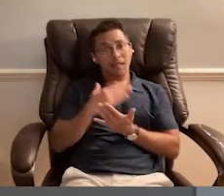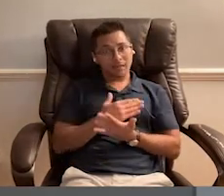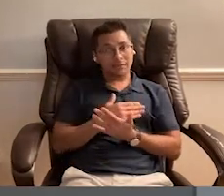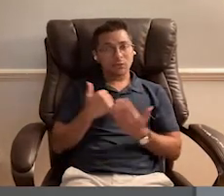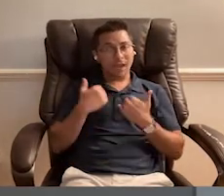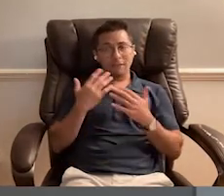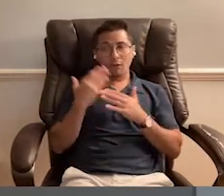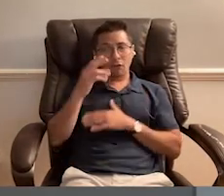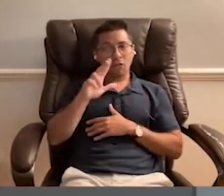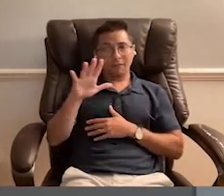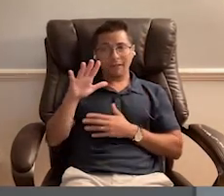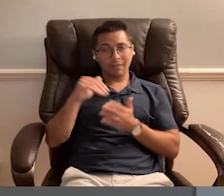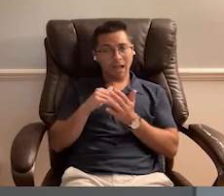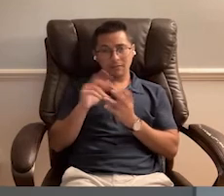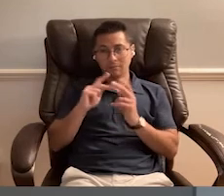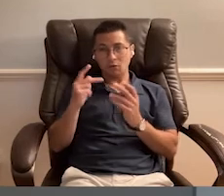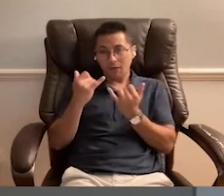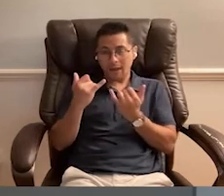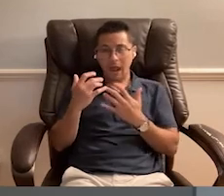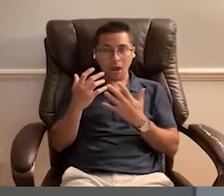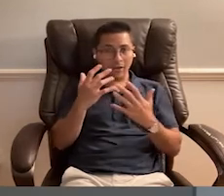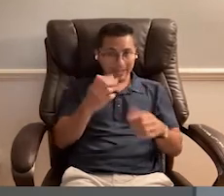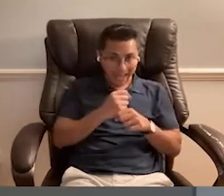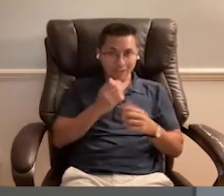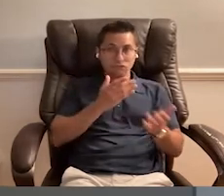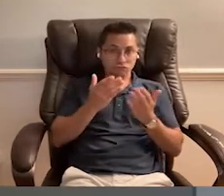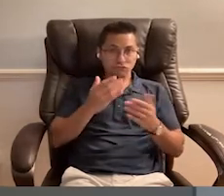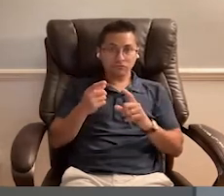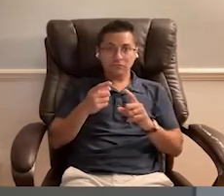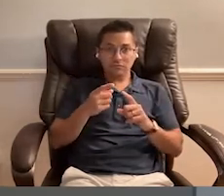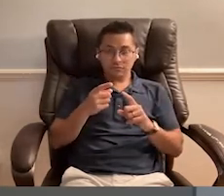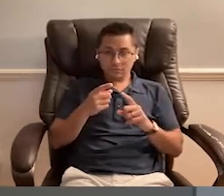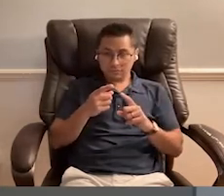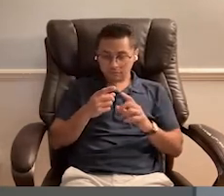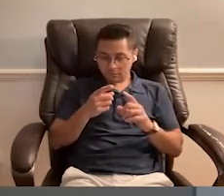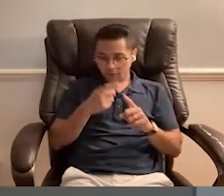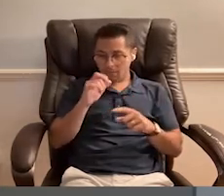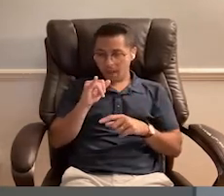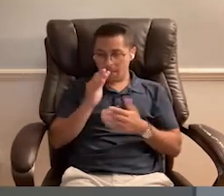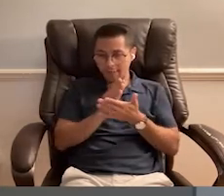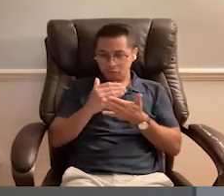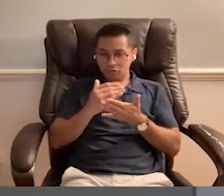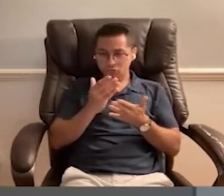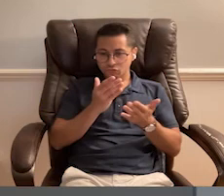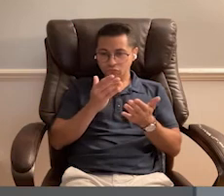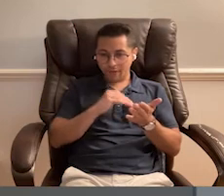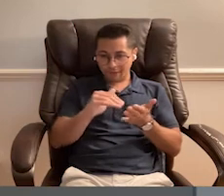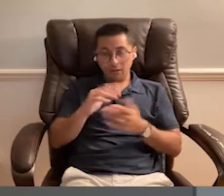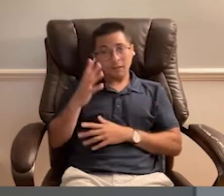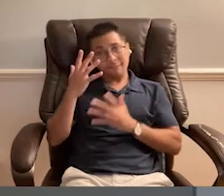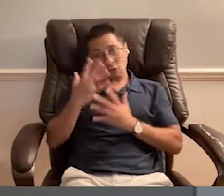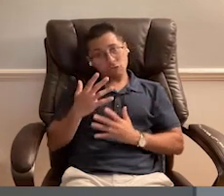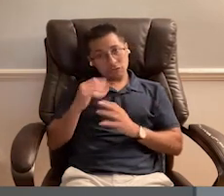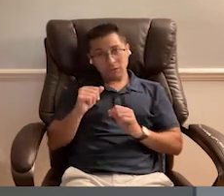All right, so the waiting list. We have over 35,000 individuals currently receiving services from the home